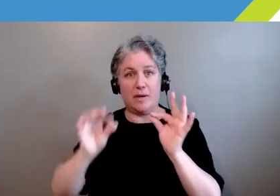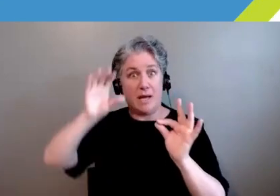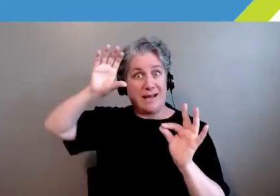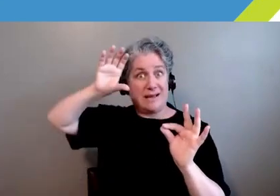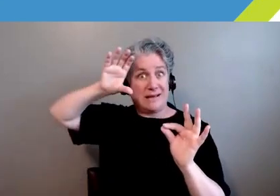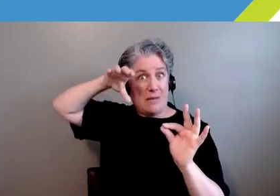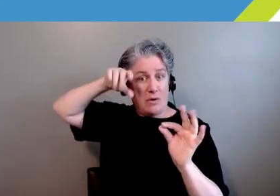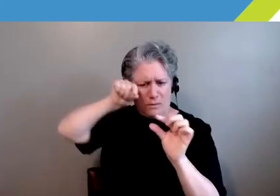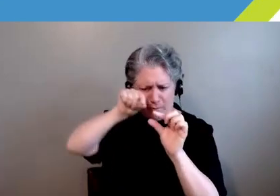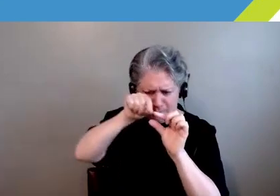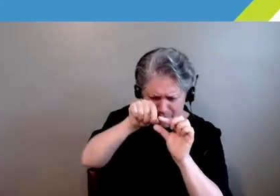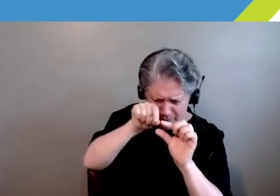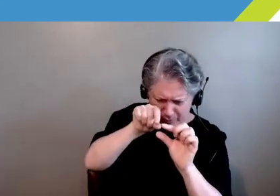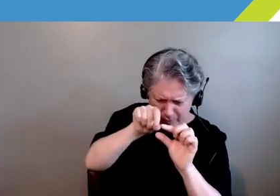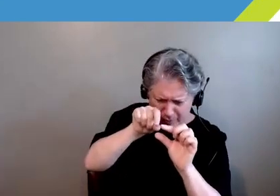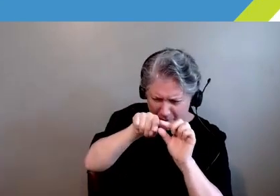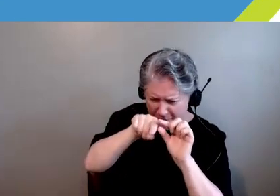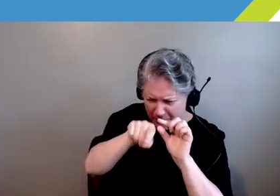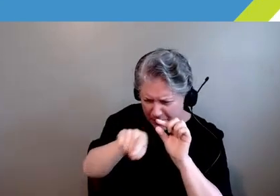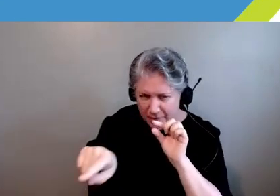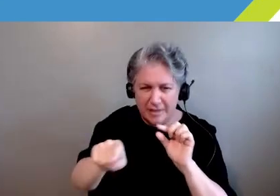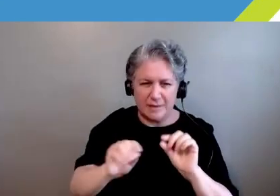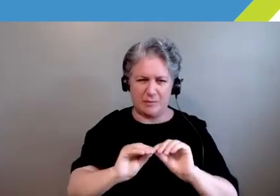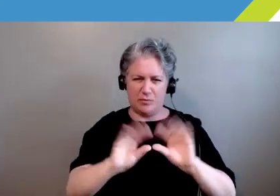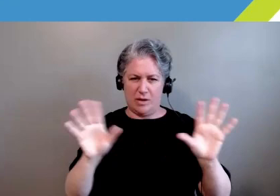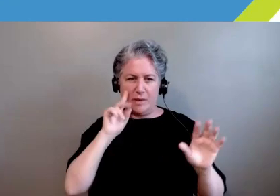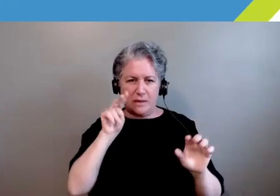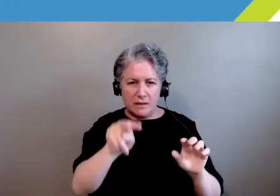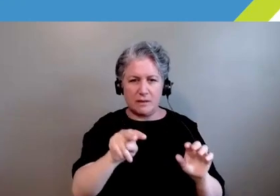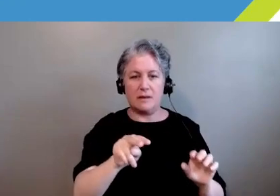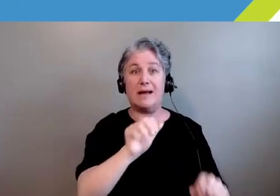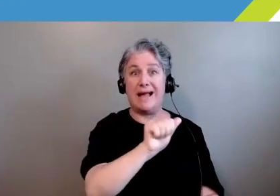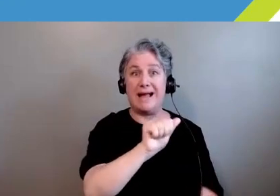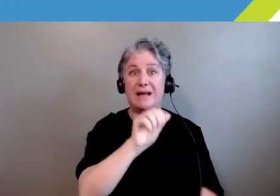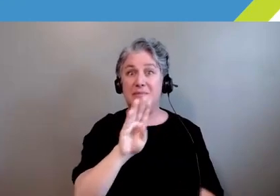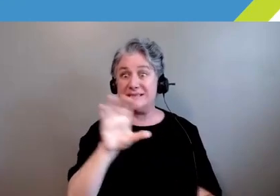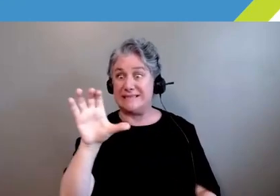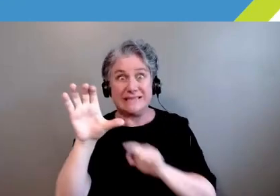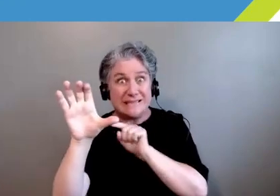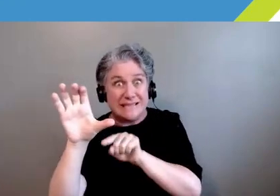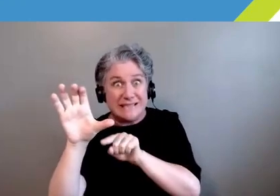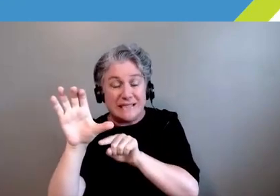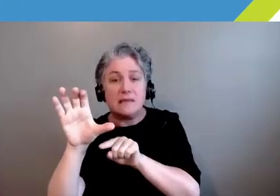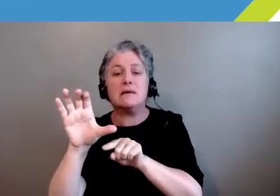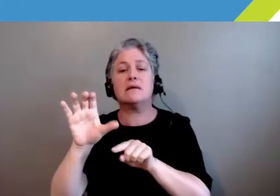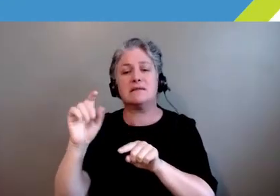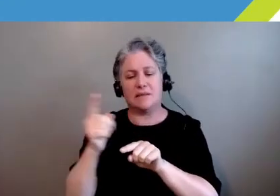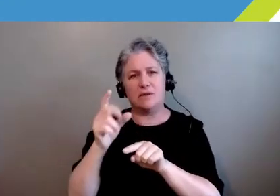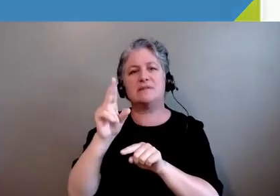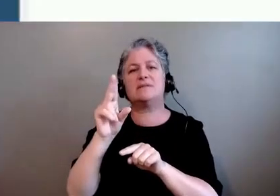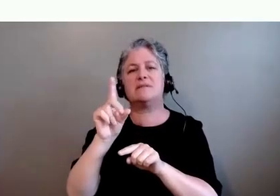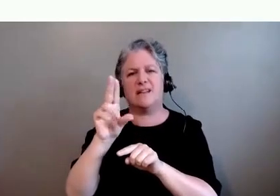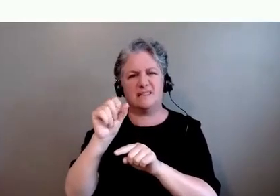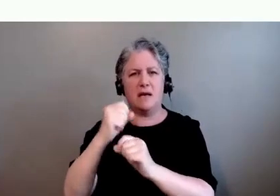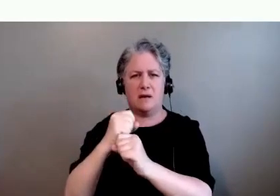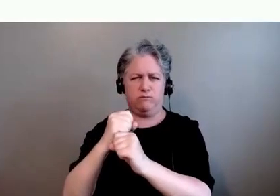see, again, the light's a little bit bright, but if you just really focus on C, okay, that is someone's bile duct that